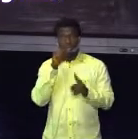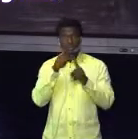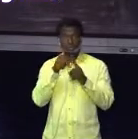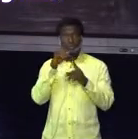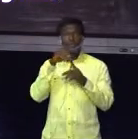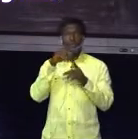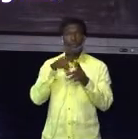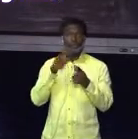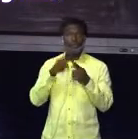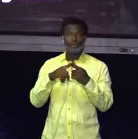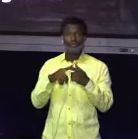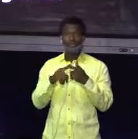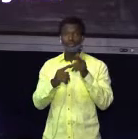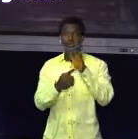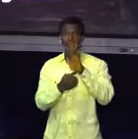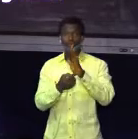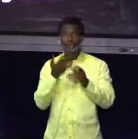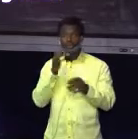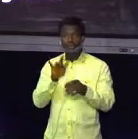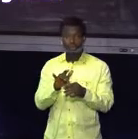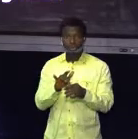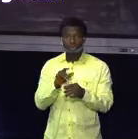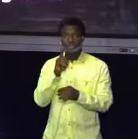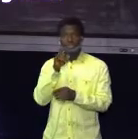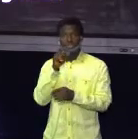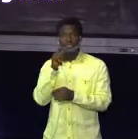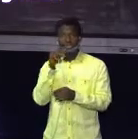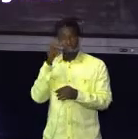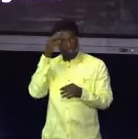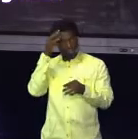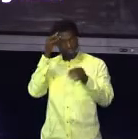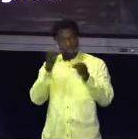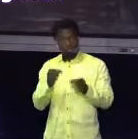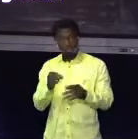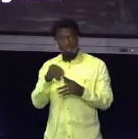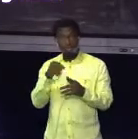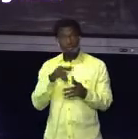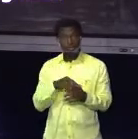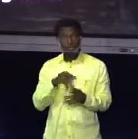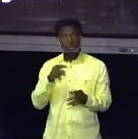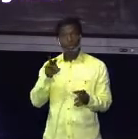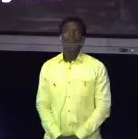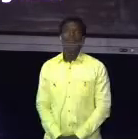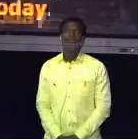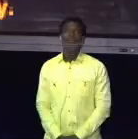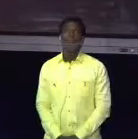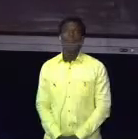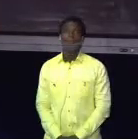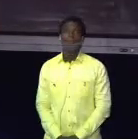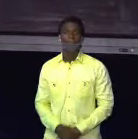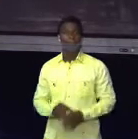or to show a promise, determination, or willingness.